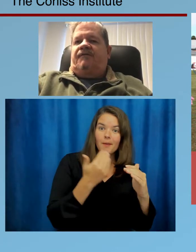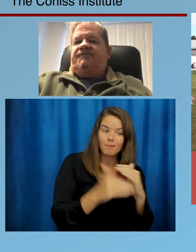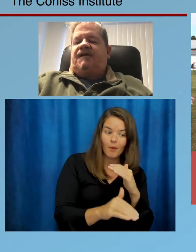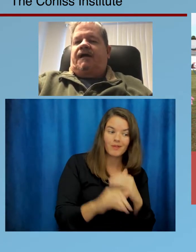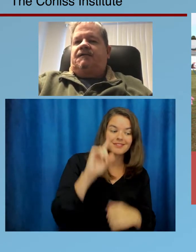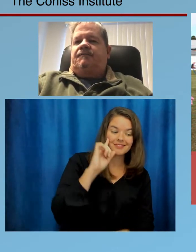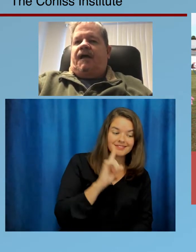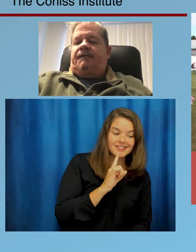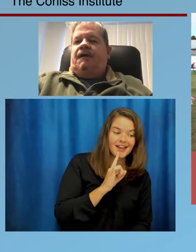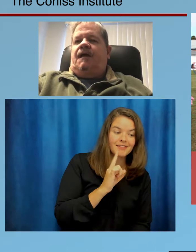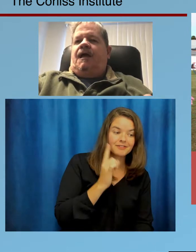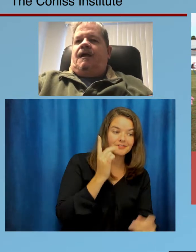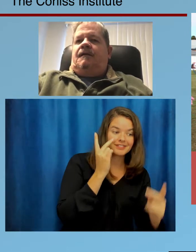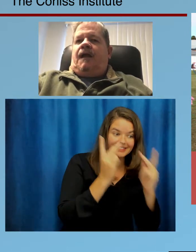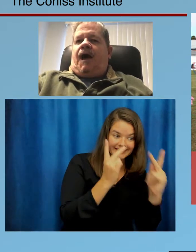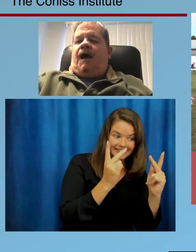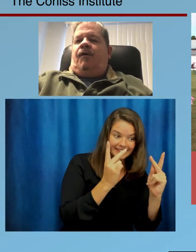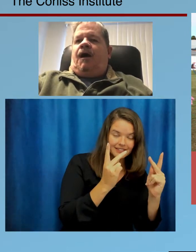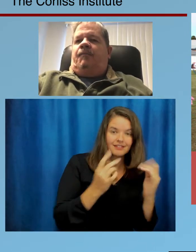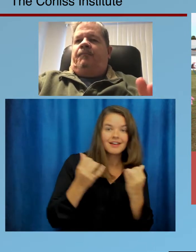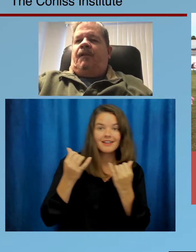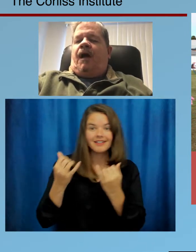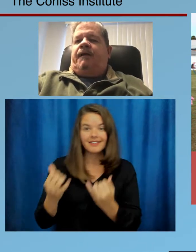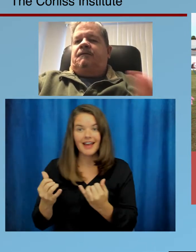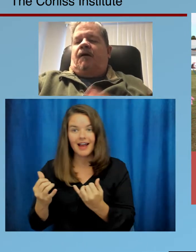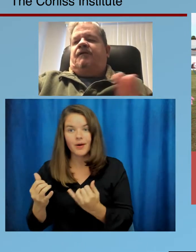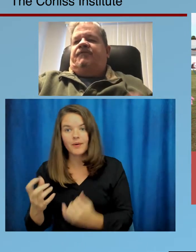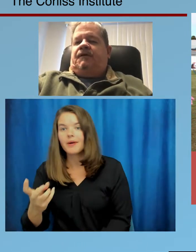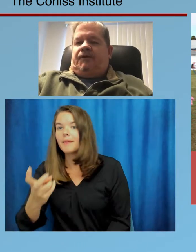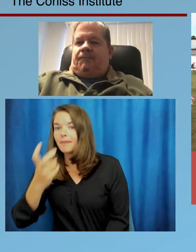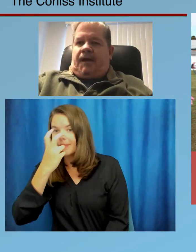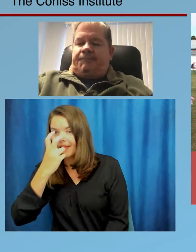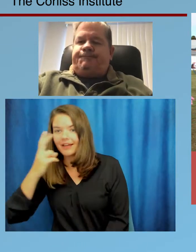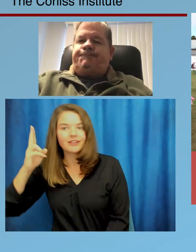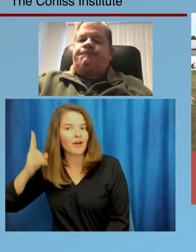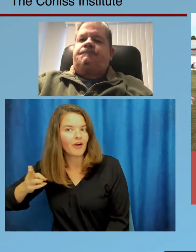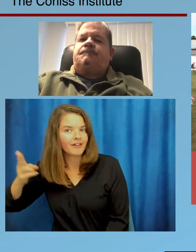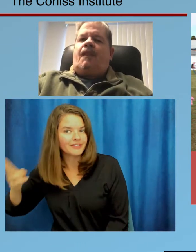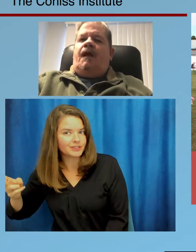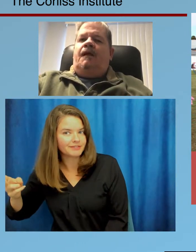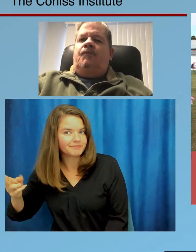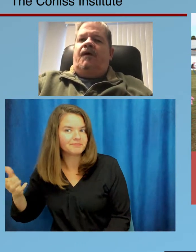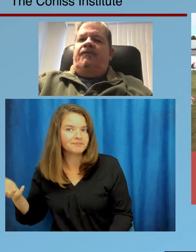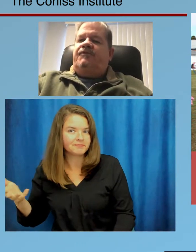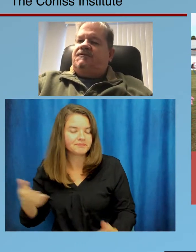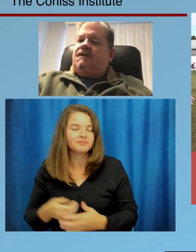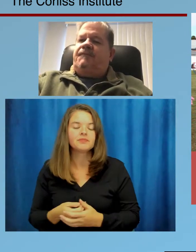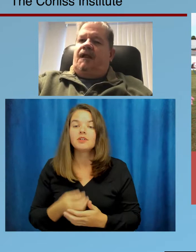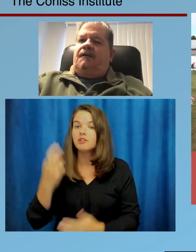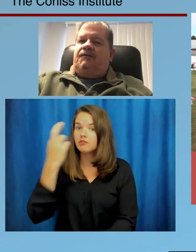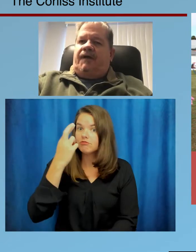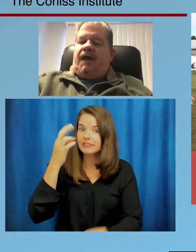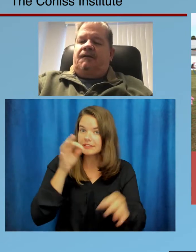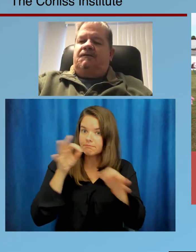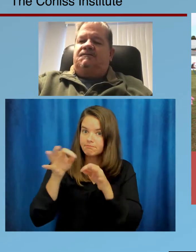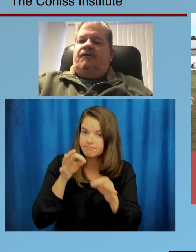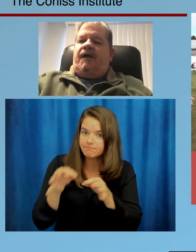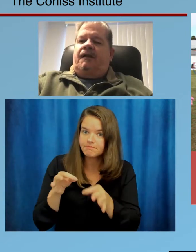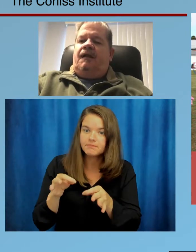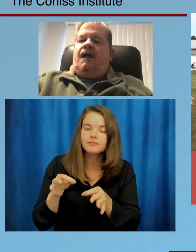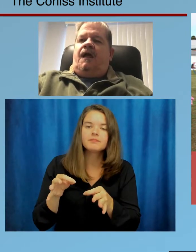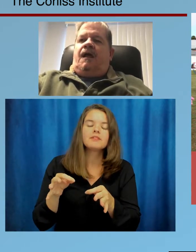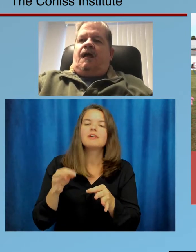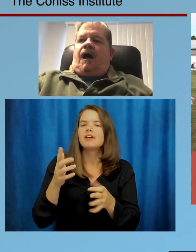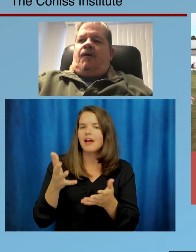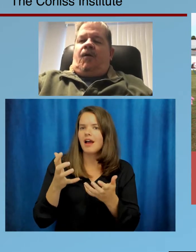a deaf-sighted man. Now I'm a blind, hard of hearing man. Anyway, the reason I'm telling you that is so